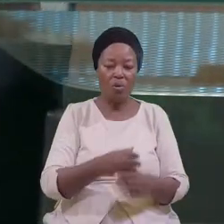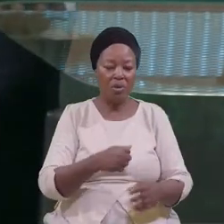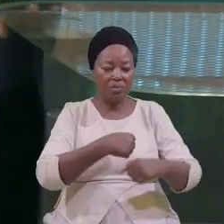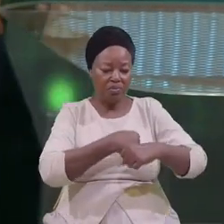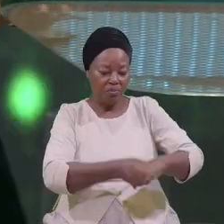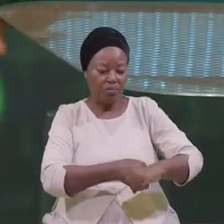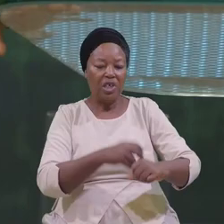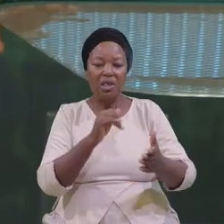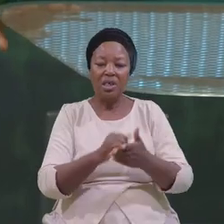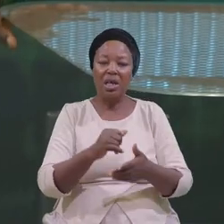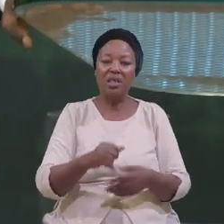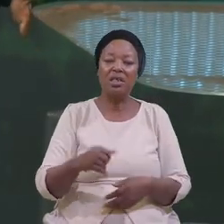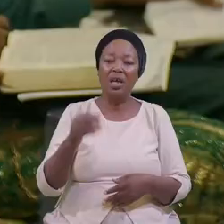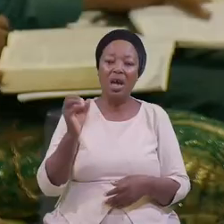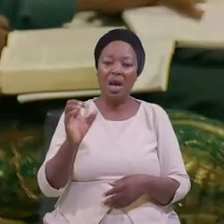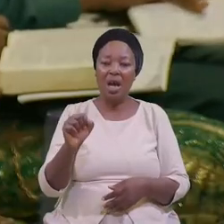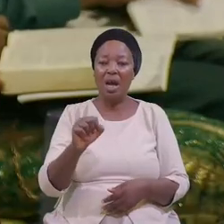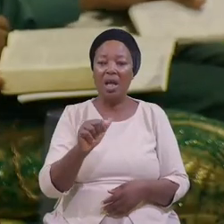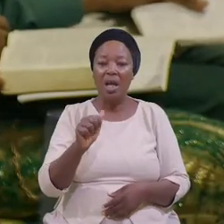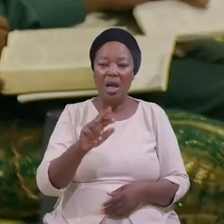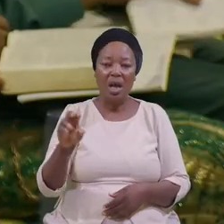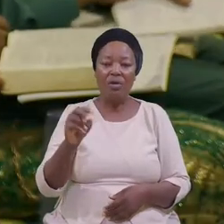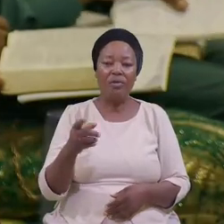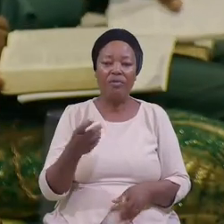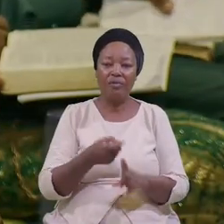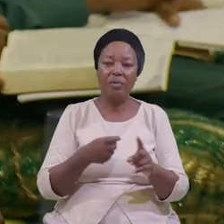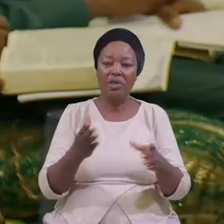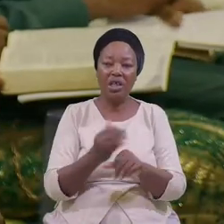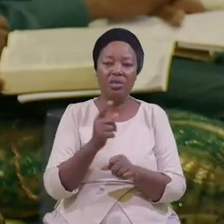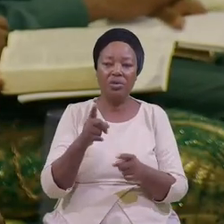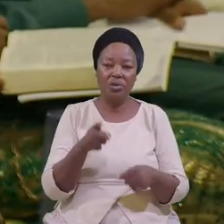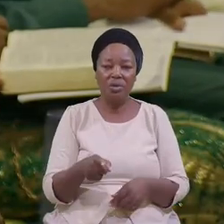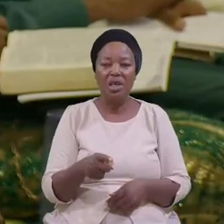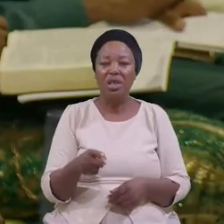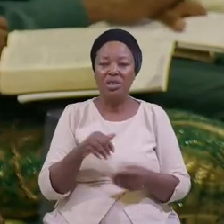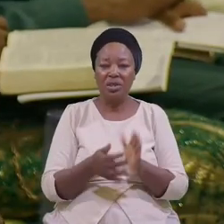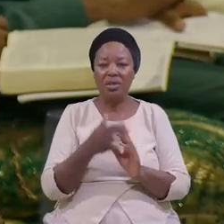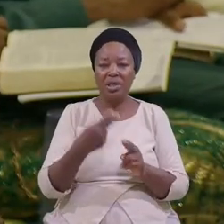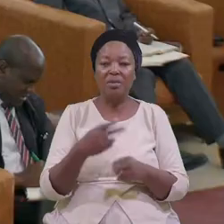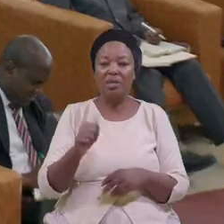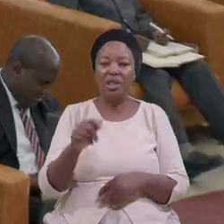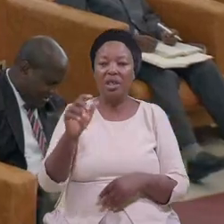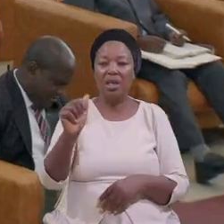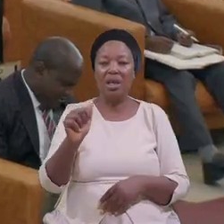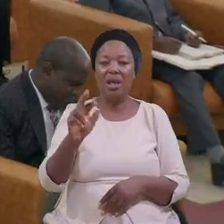arrow from getting to you. Amen. The arrow of the world will not get to